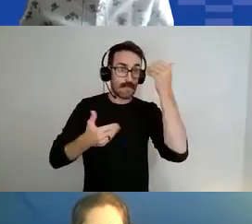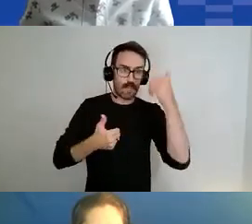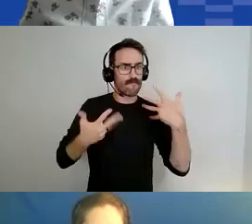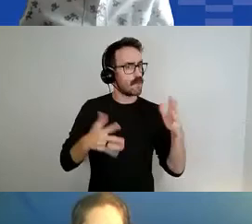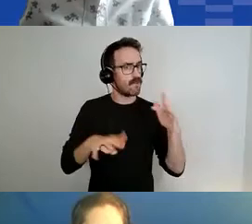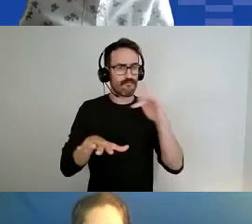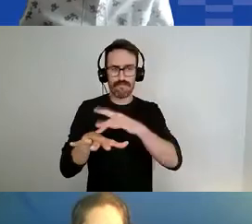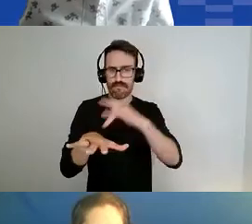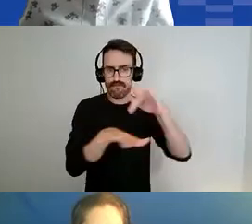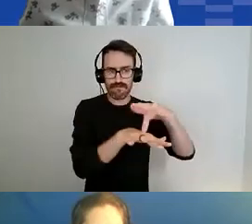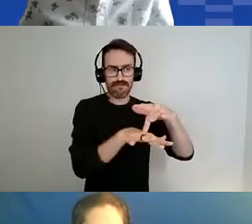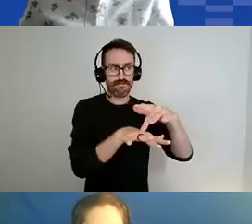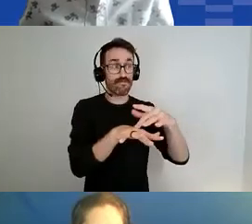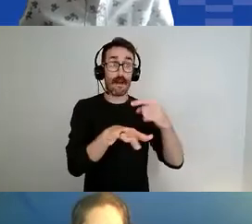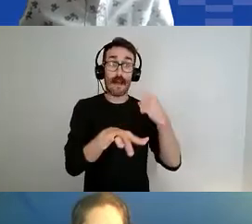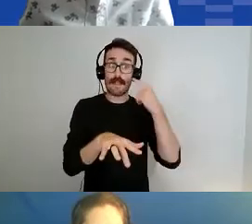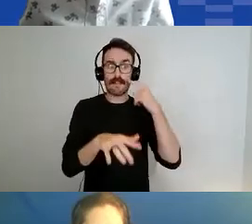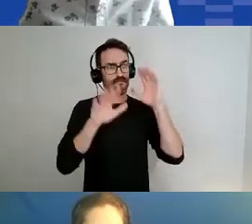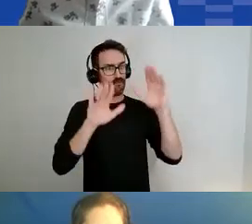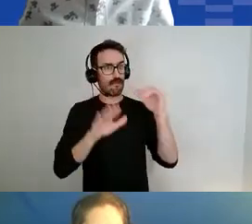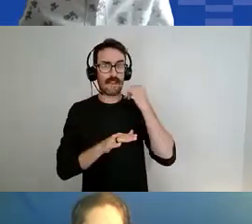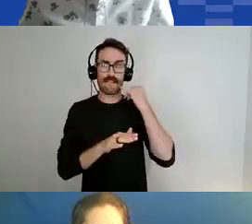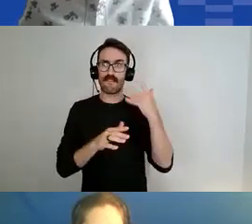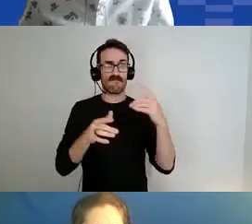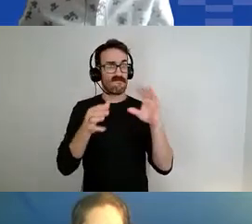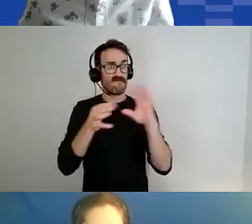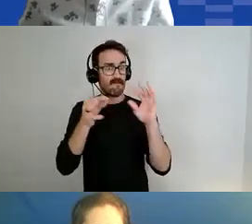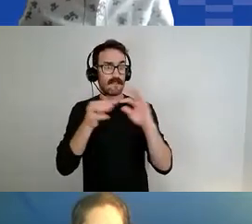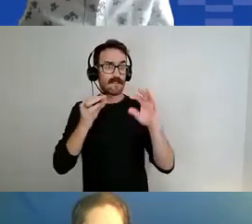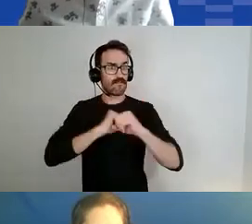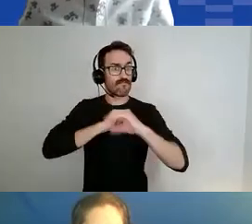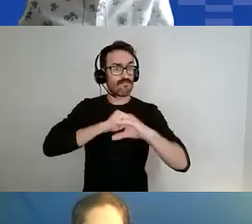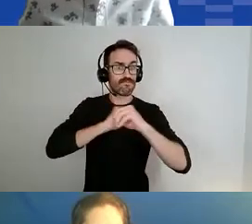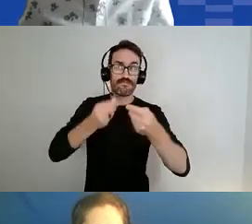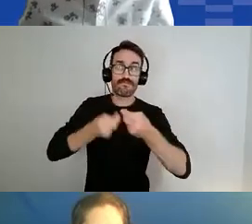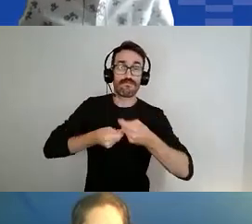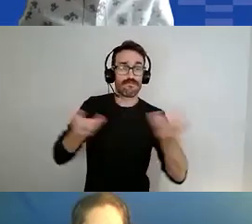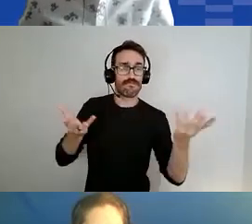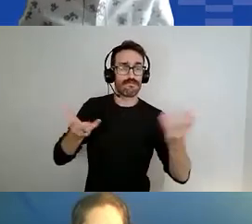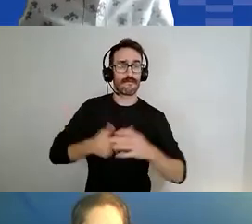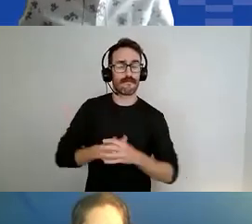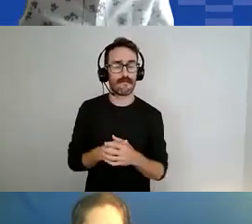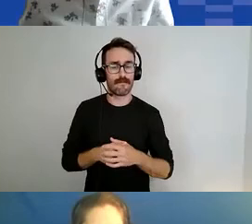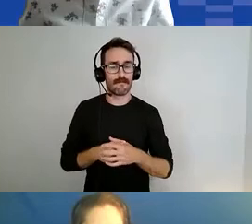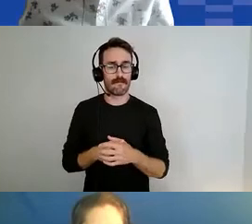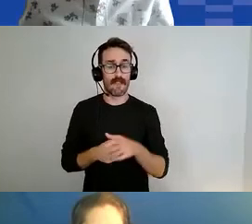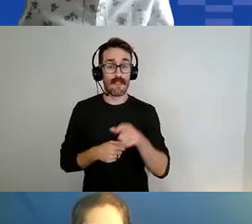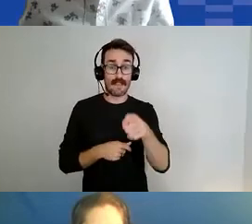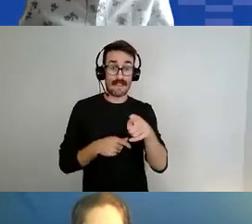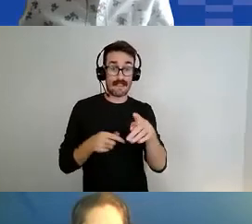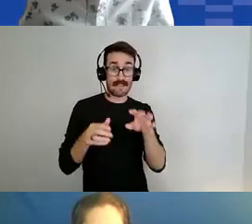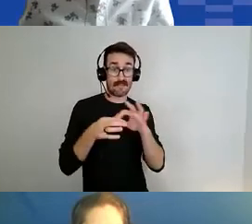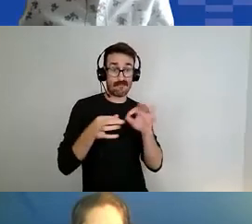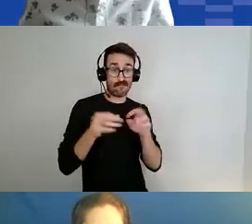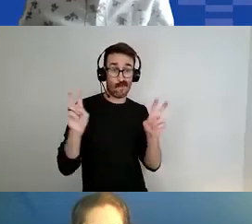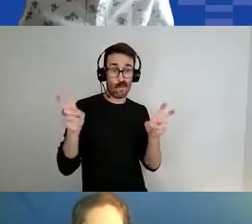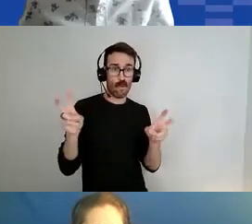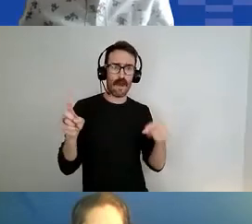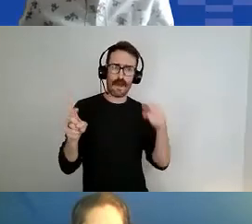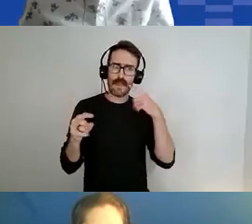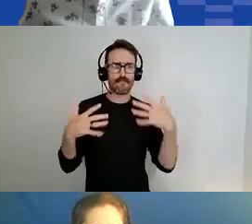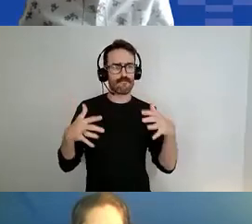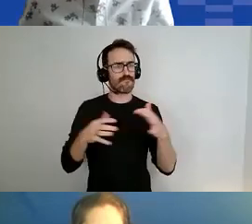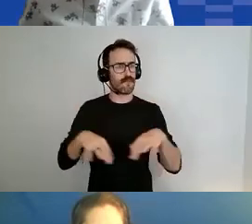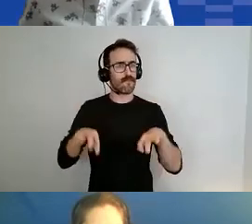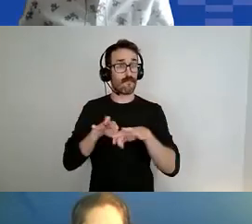would be great if that was an option. And this sentiment is particularly telling in that in